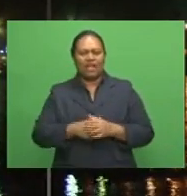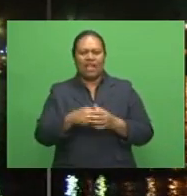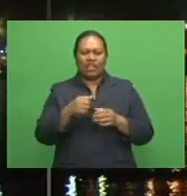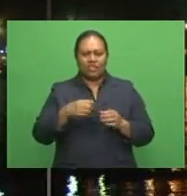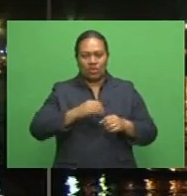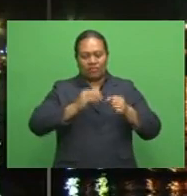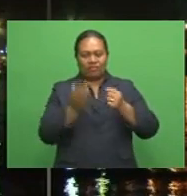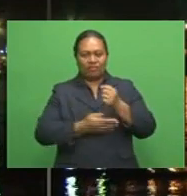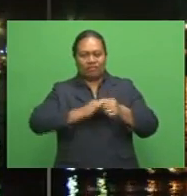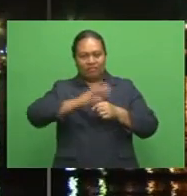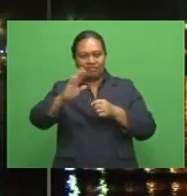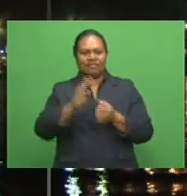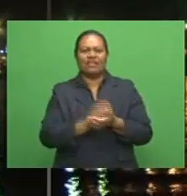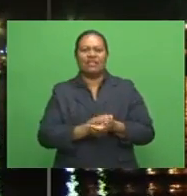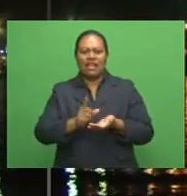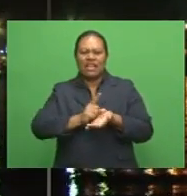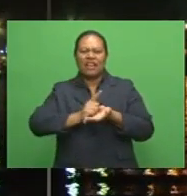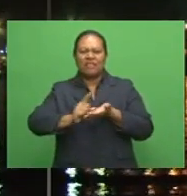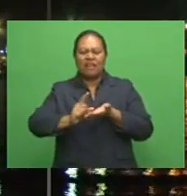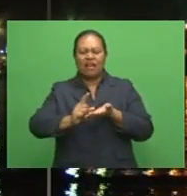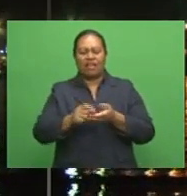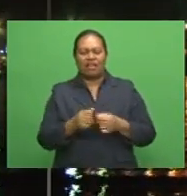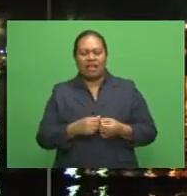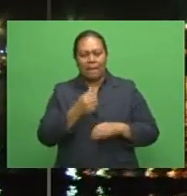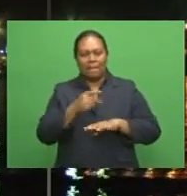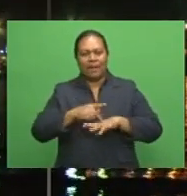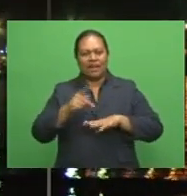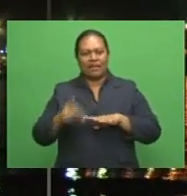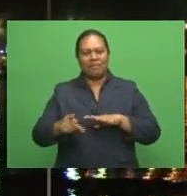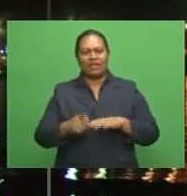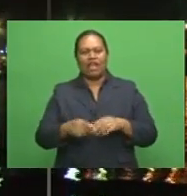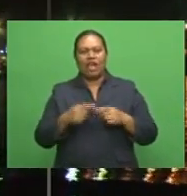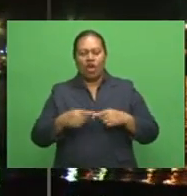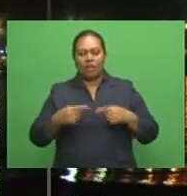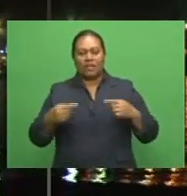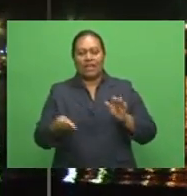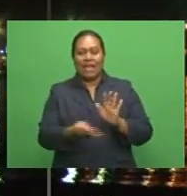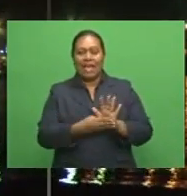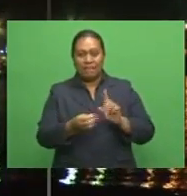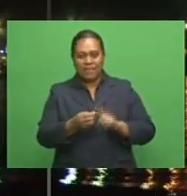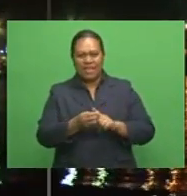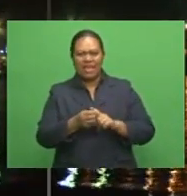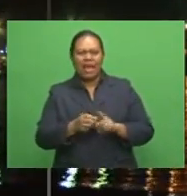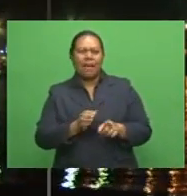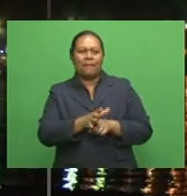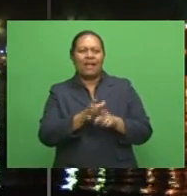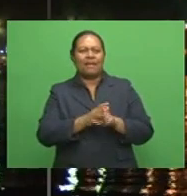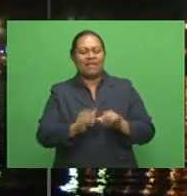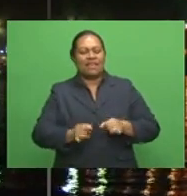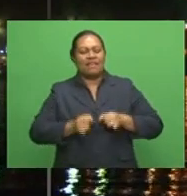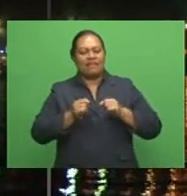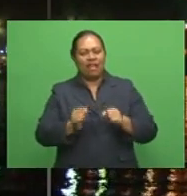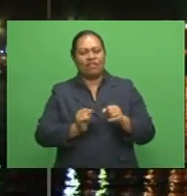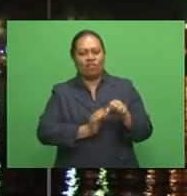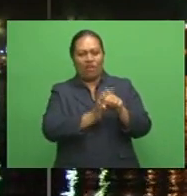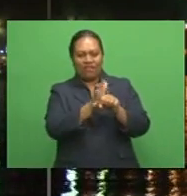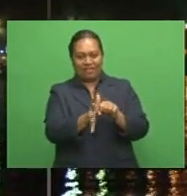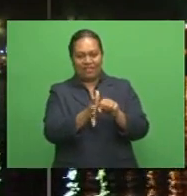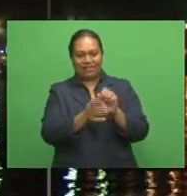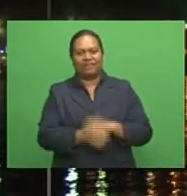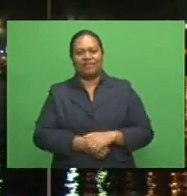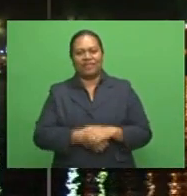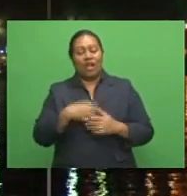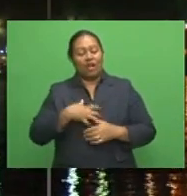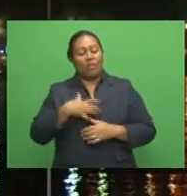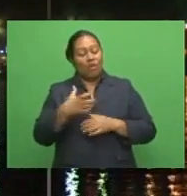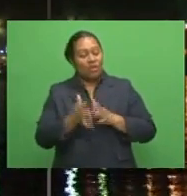issues clarified in Parliament. An opposition MP blames evil forces for COVID-19. Now for these